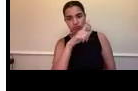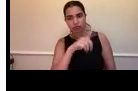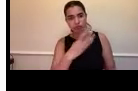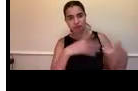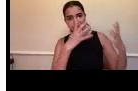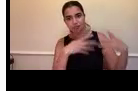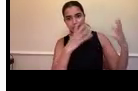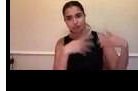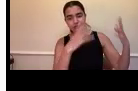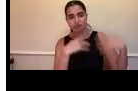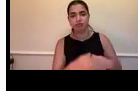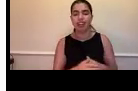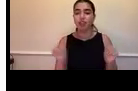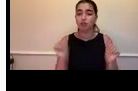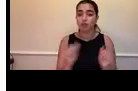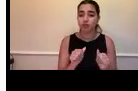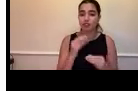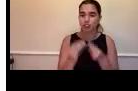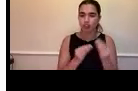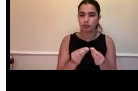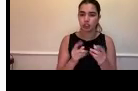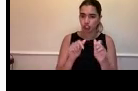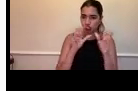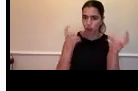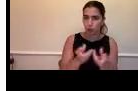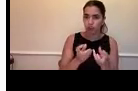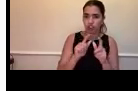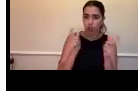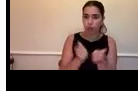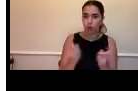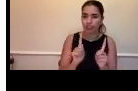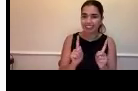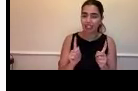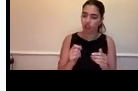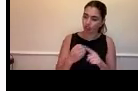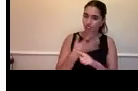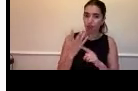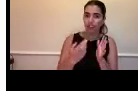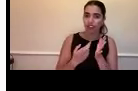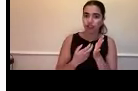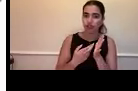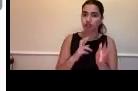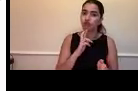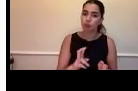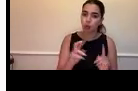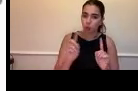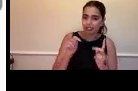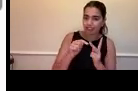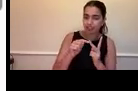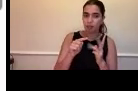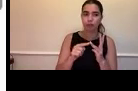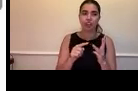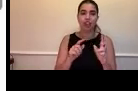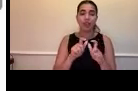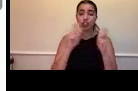a brief description on what is the donut, the Evolving Doughnut report, as I mentioned, and this Doughnut Data Explorer, where